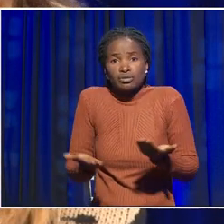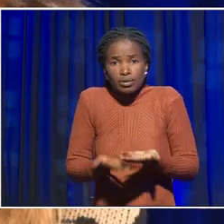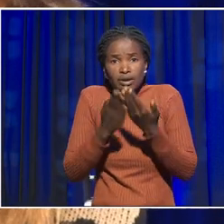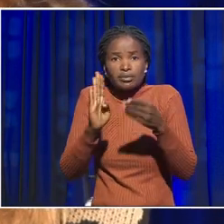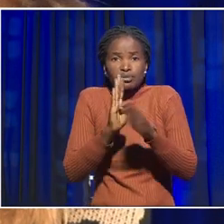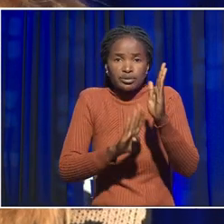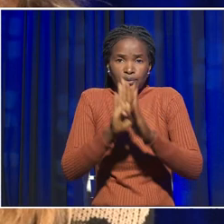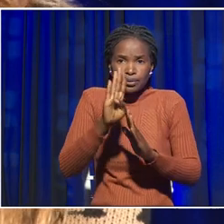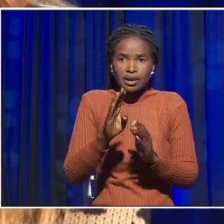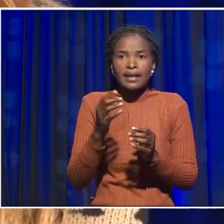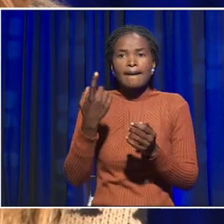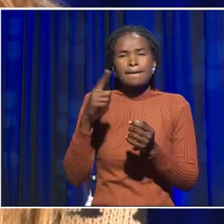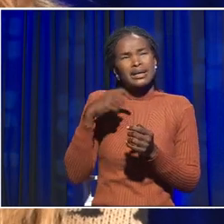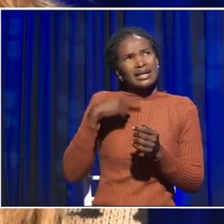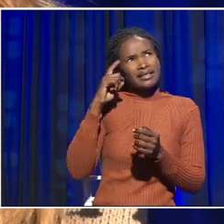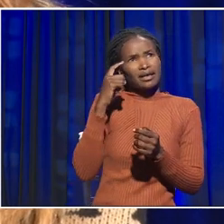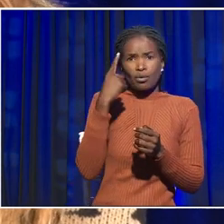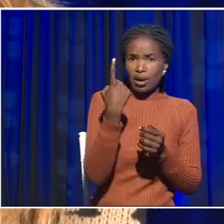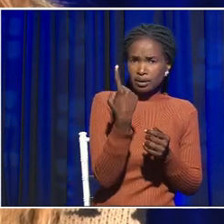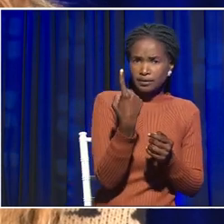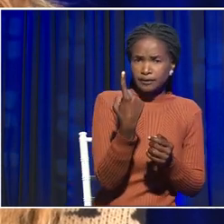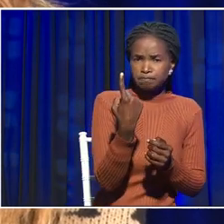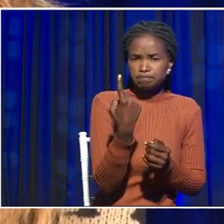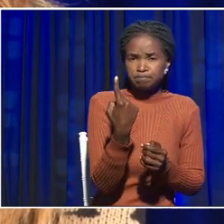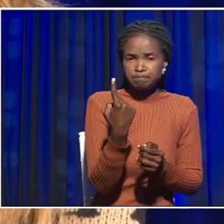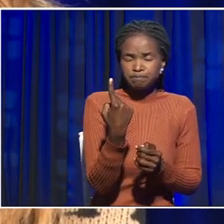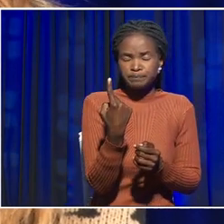But probably the one that actually